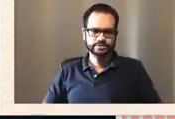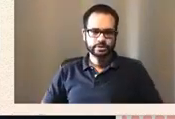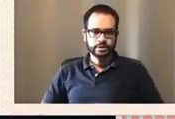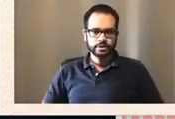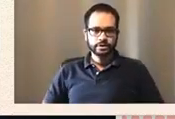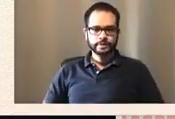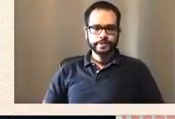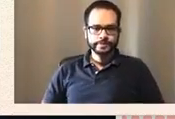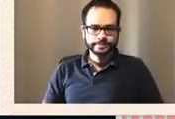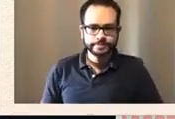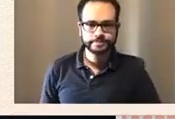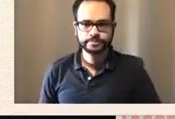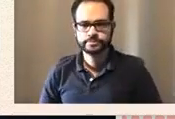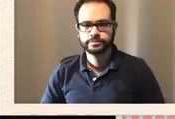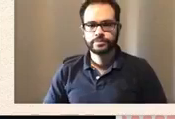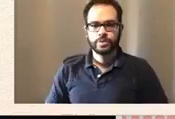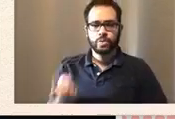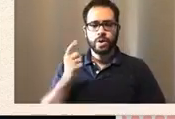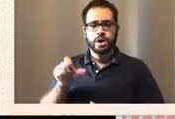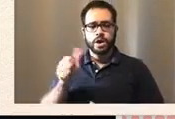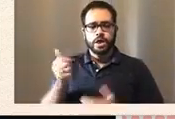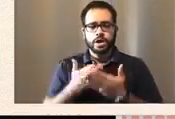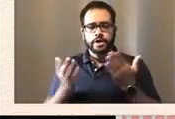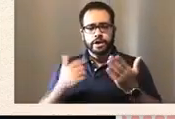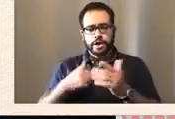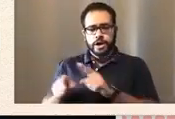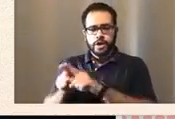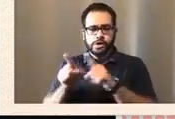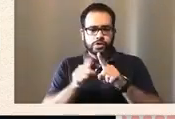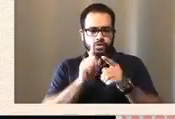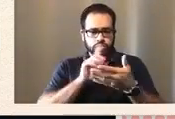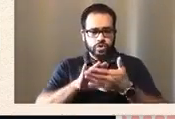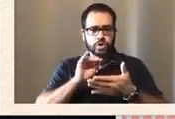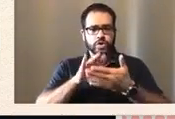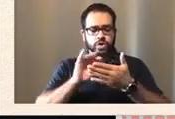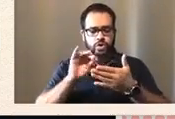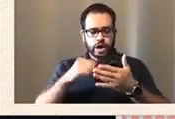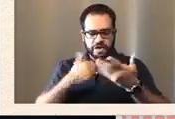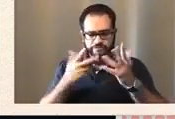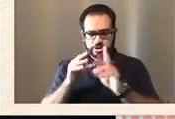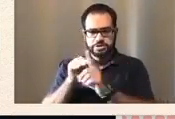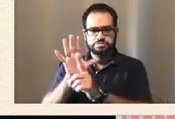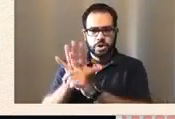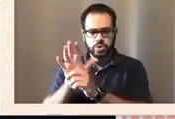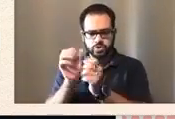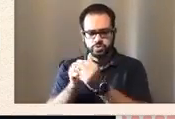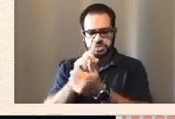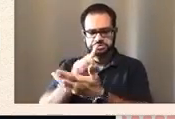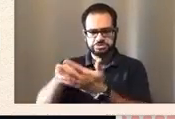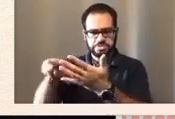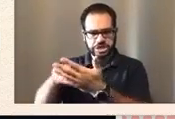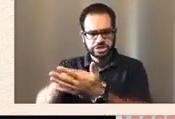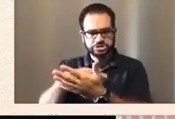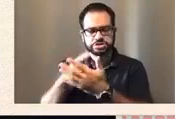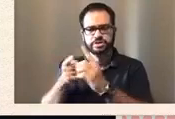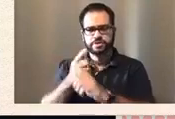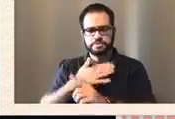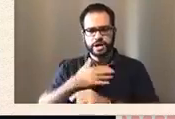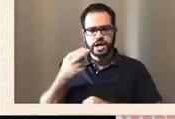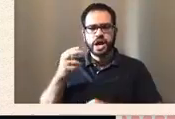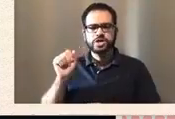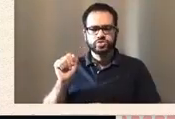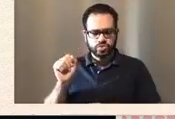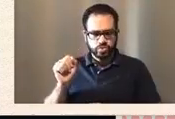too, that I also learned after being exposed to the sexism that I saw and